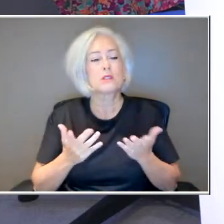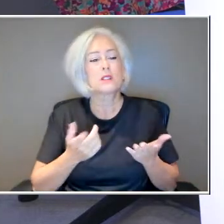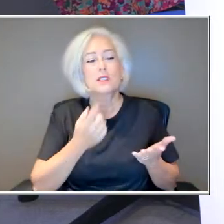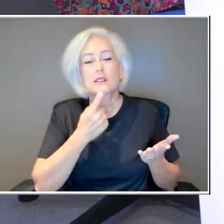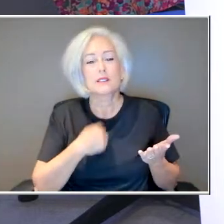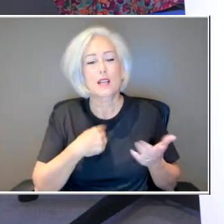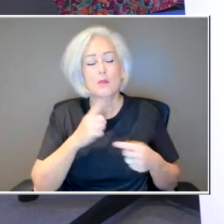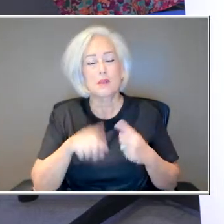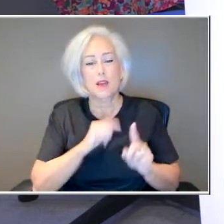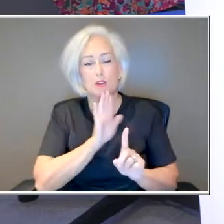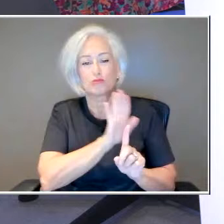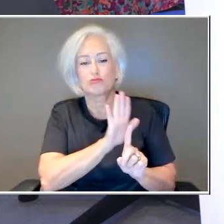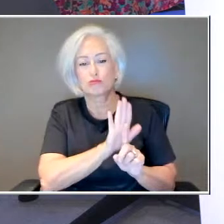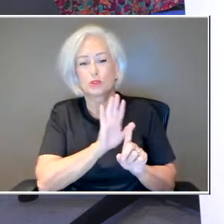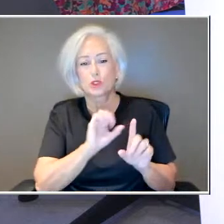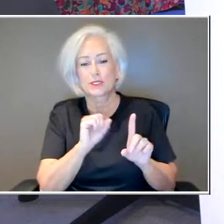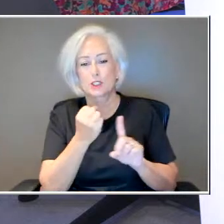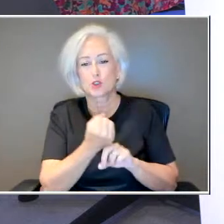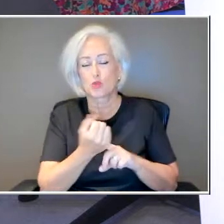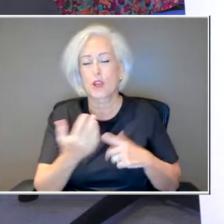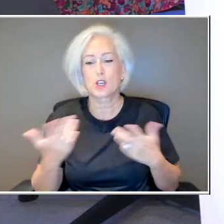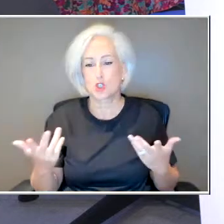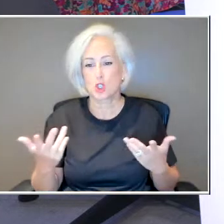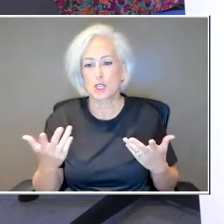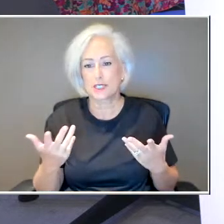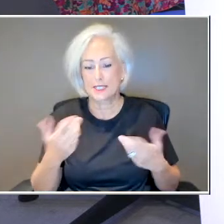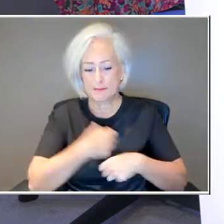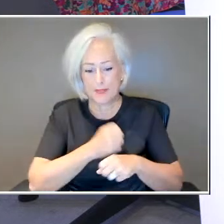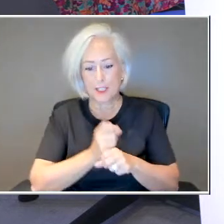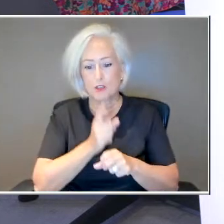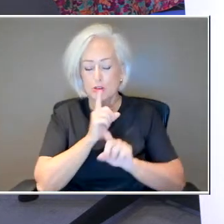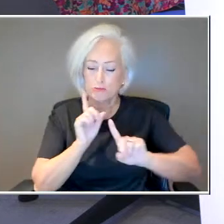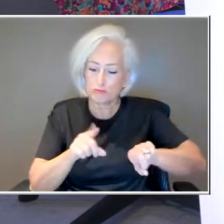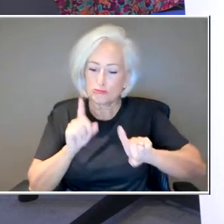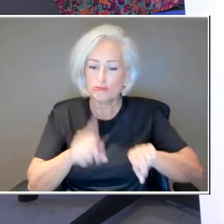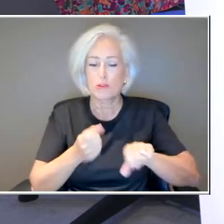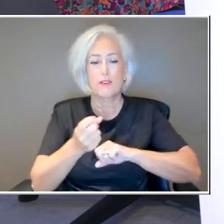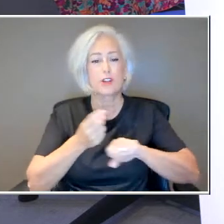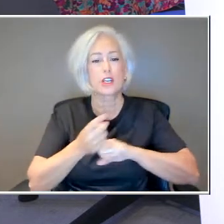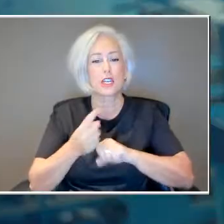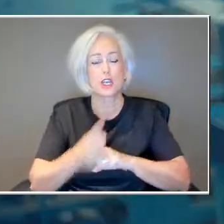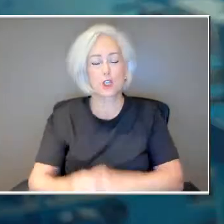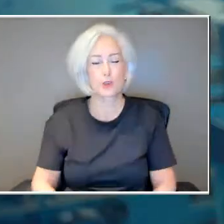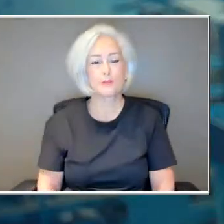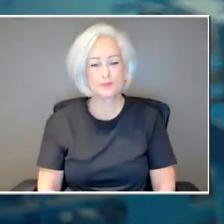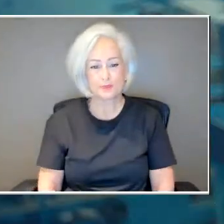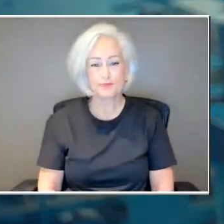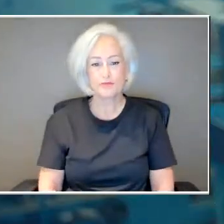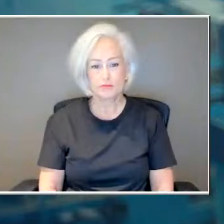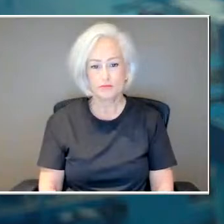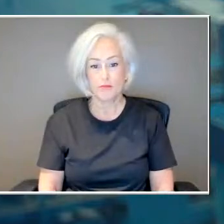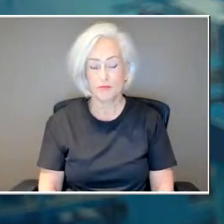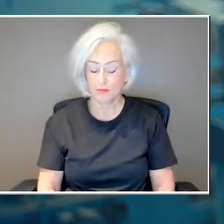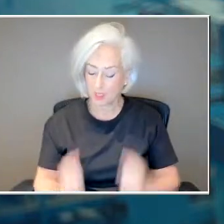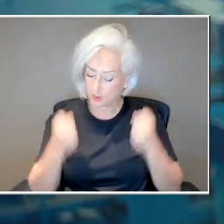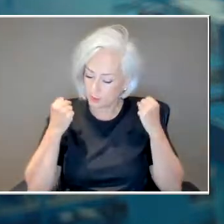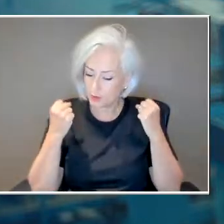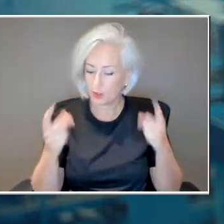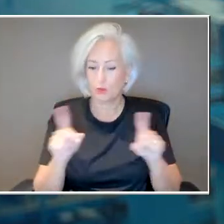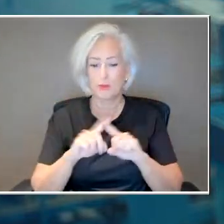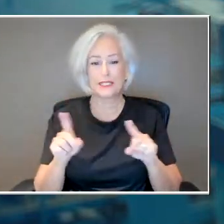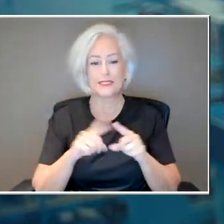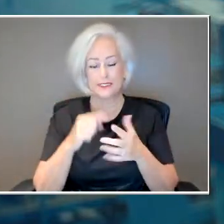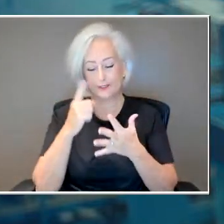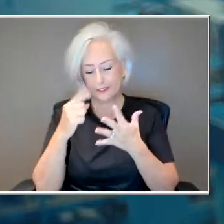case? Just Tracey staying up on it, booking it, showing up for the appointments. Yeah, so many aspects of what you just touched